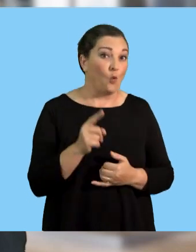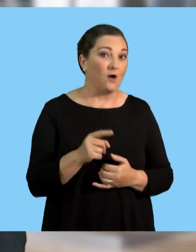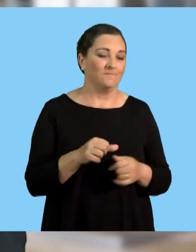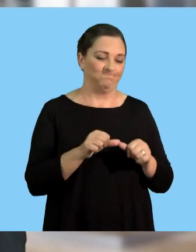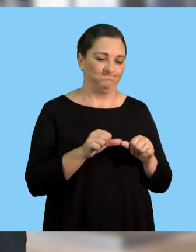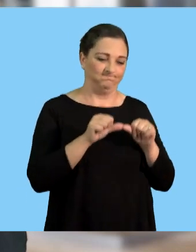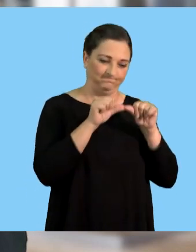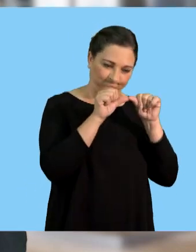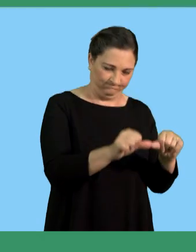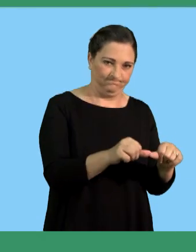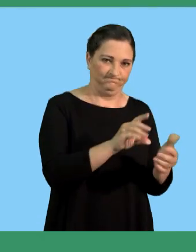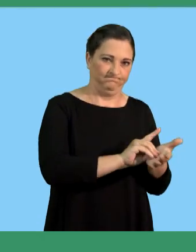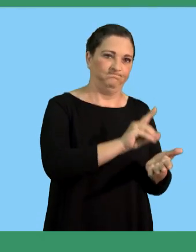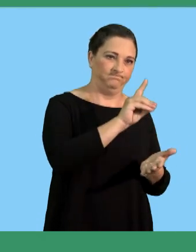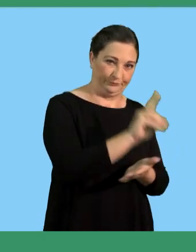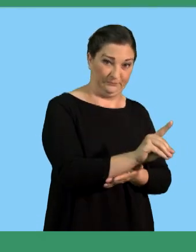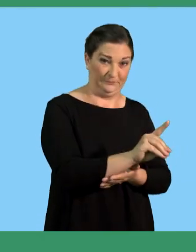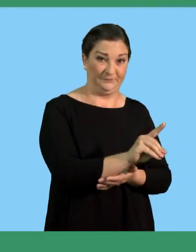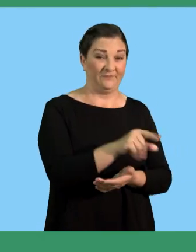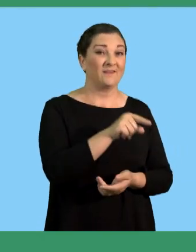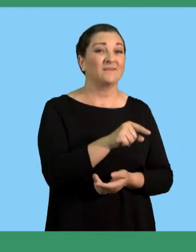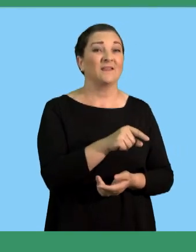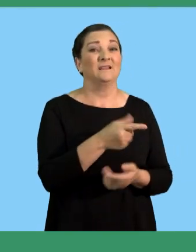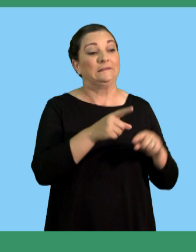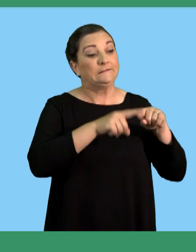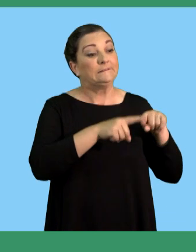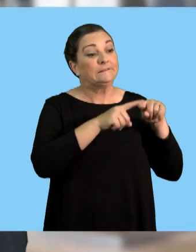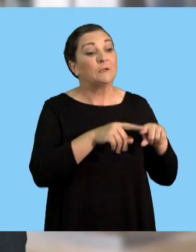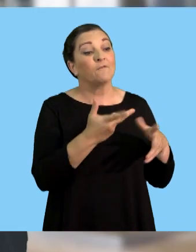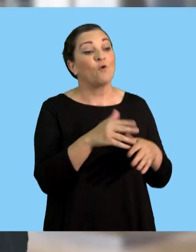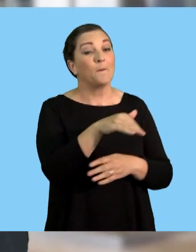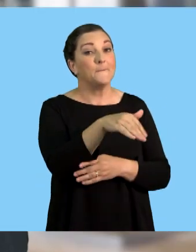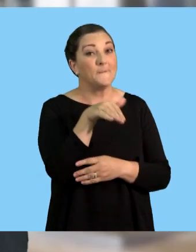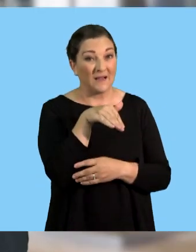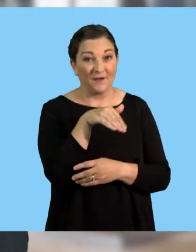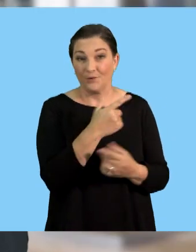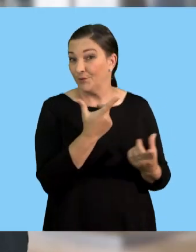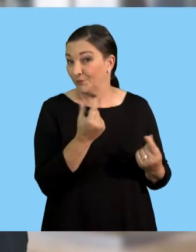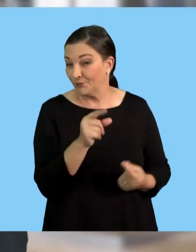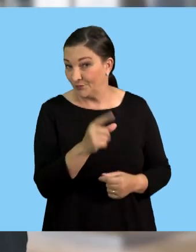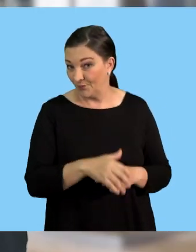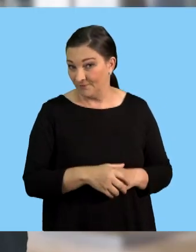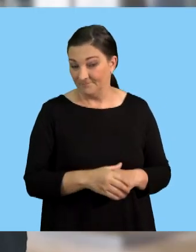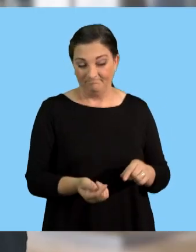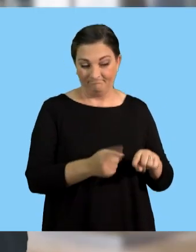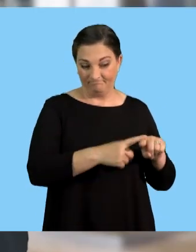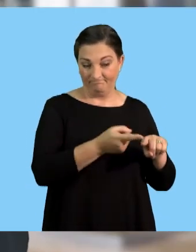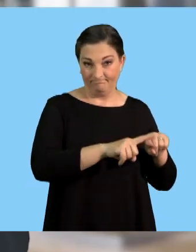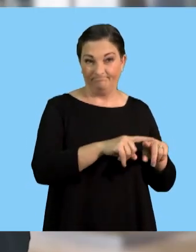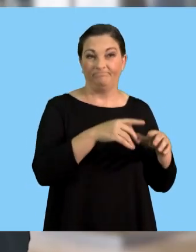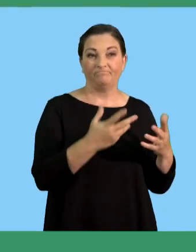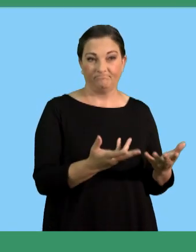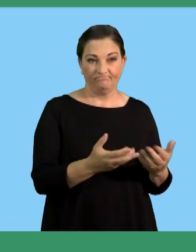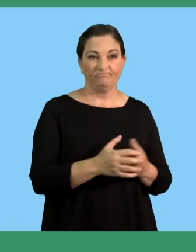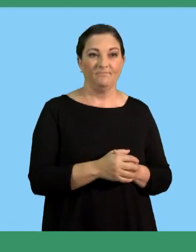The impact with fixed deposit, we're talking about investment that would be done with the bank, and then it offers you interest which is fixed.